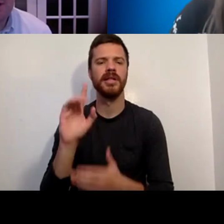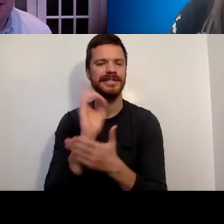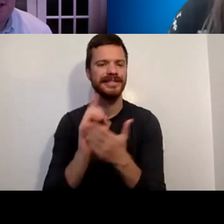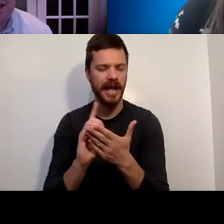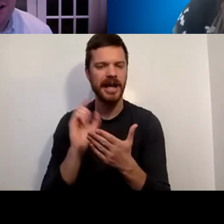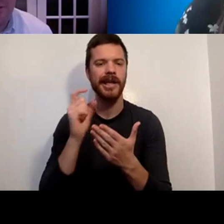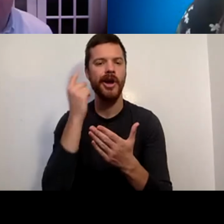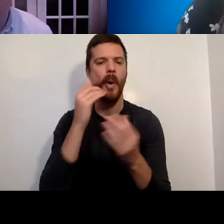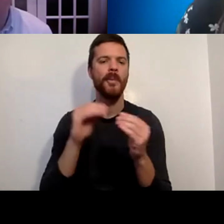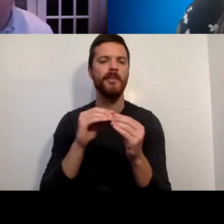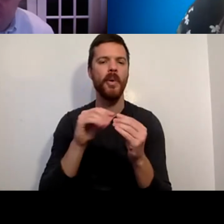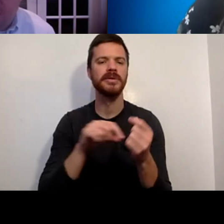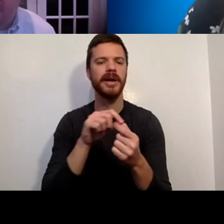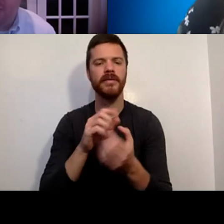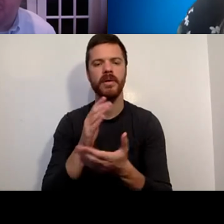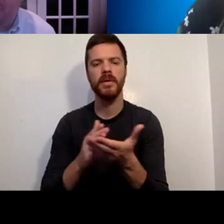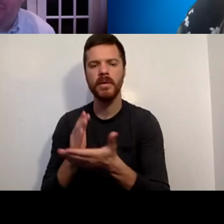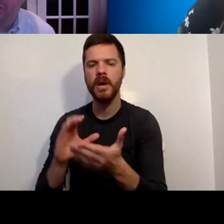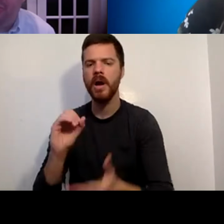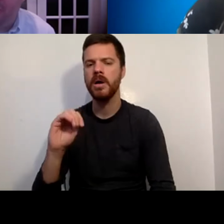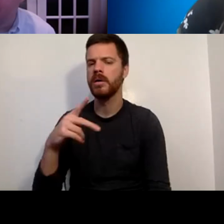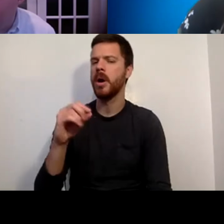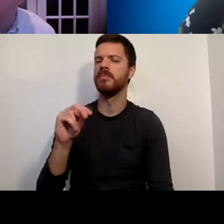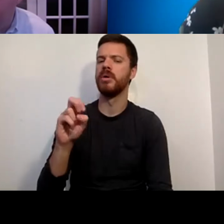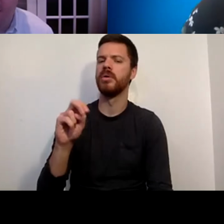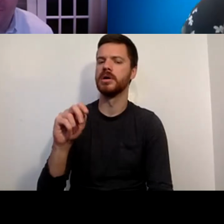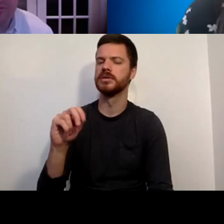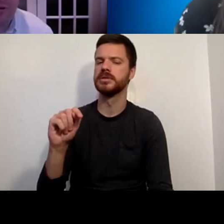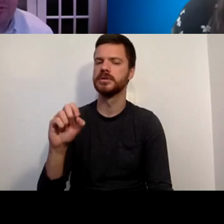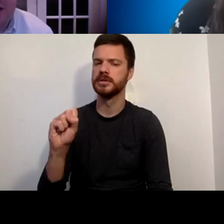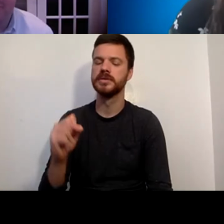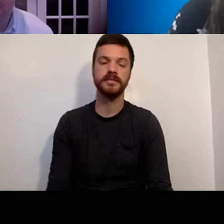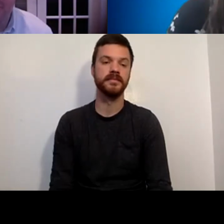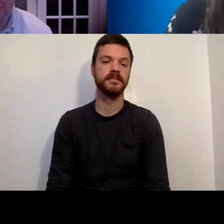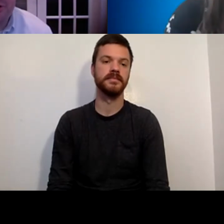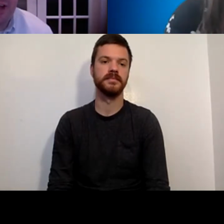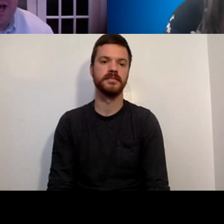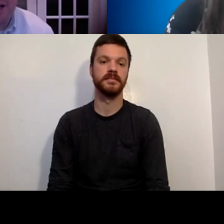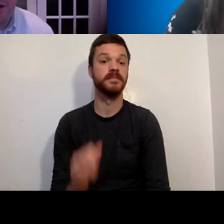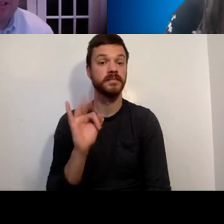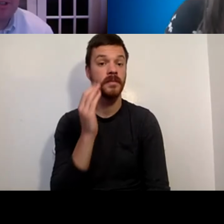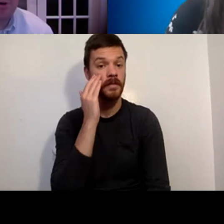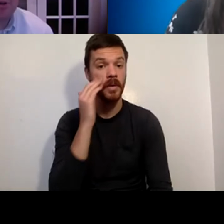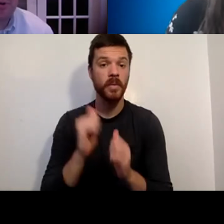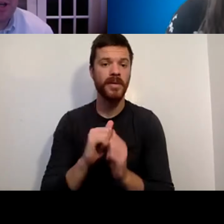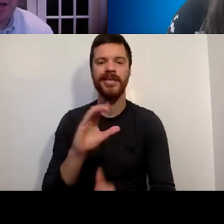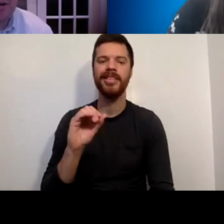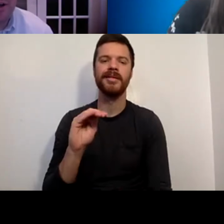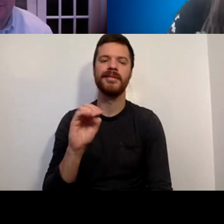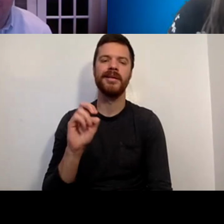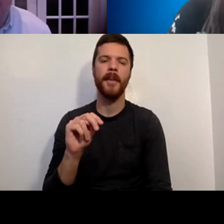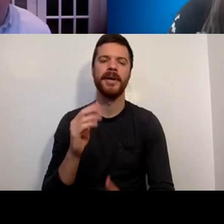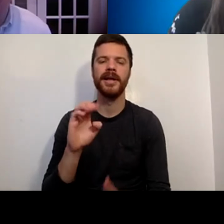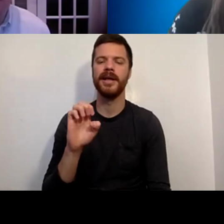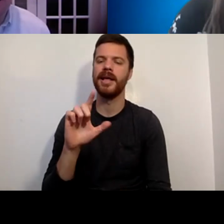components. There are also people that if you're familiar with sort of the common elements approach within